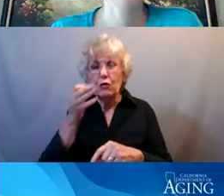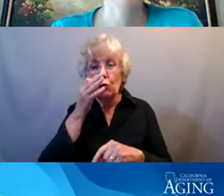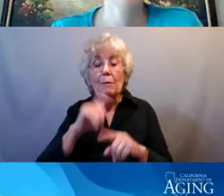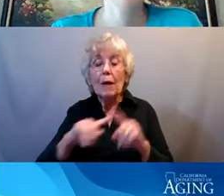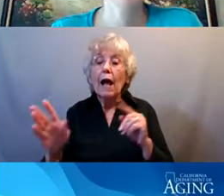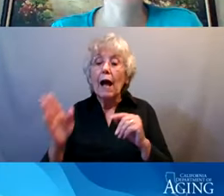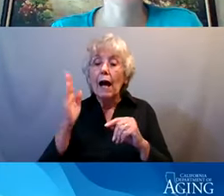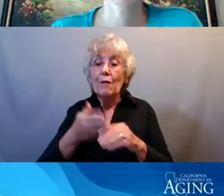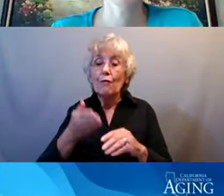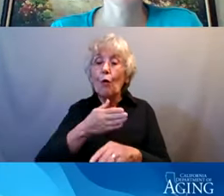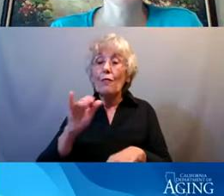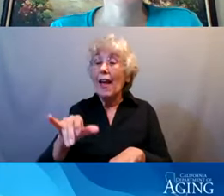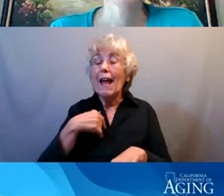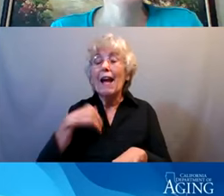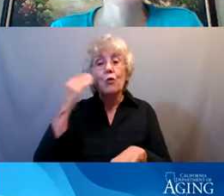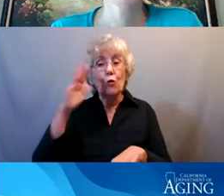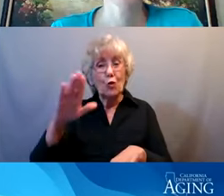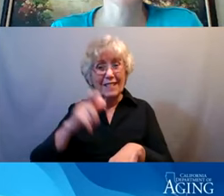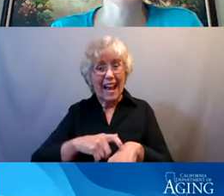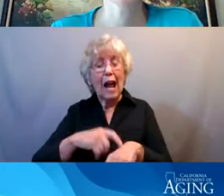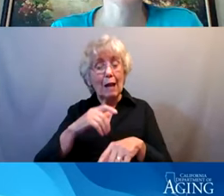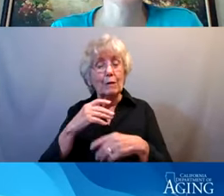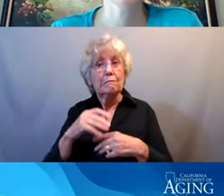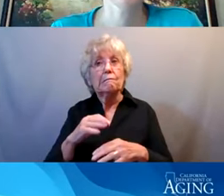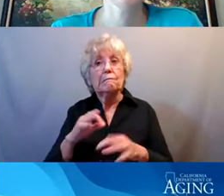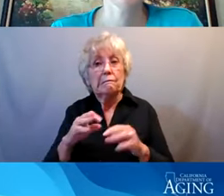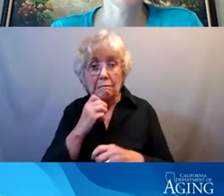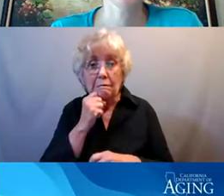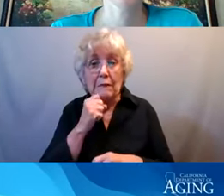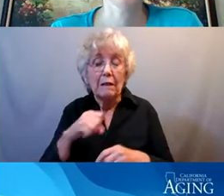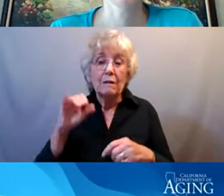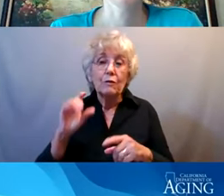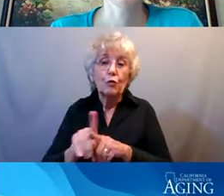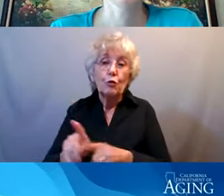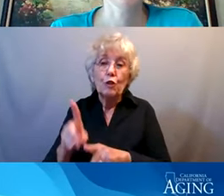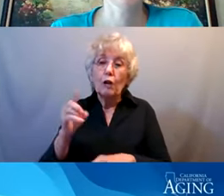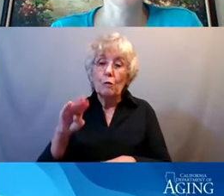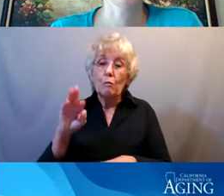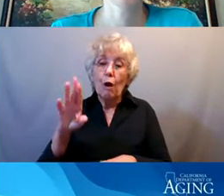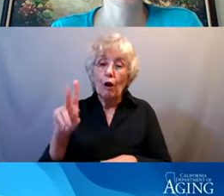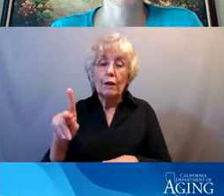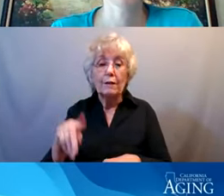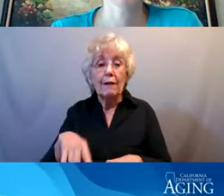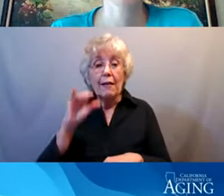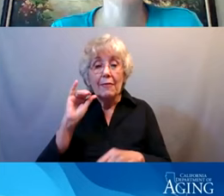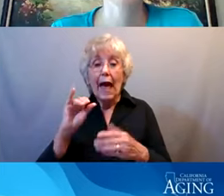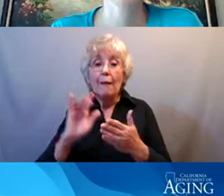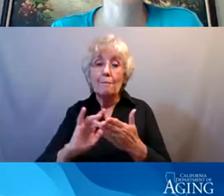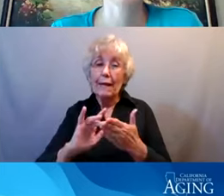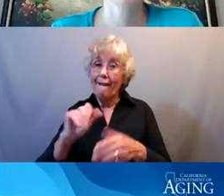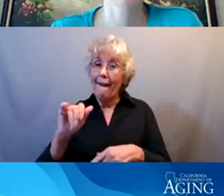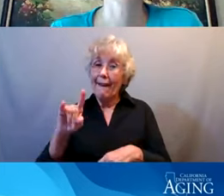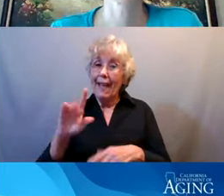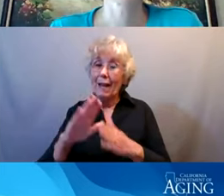I know, Dr. Mark, your time is very precious as well. So any questions for DHCS? Certainly that Medicaid focus is one important part of an